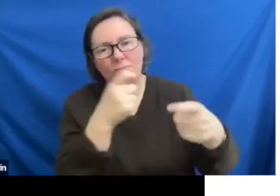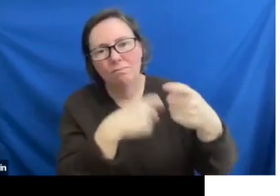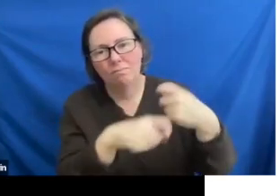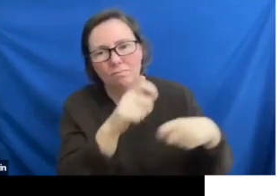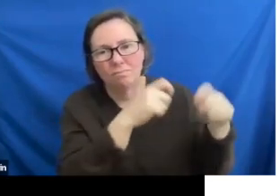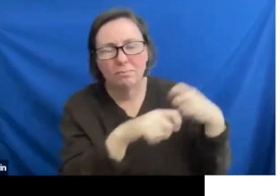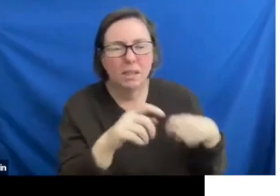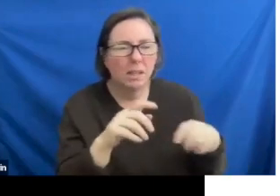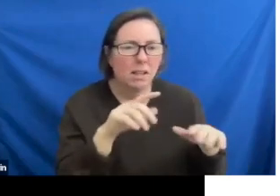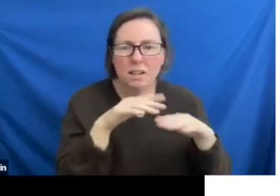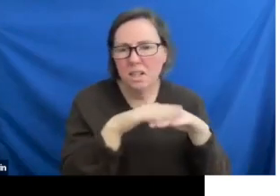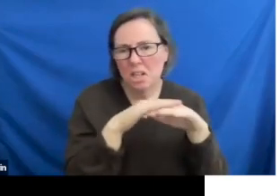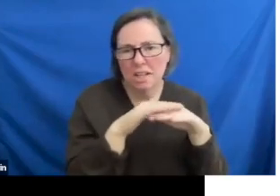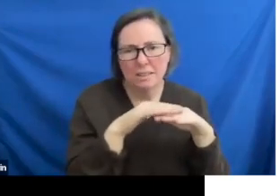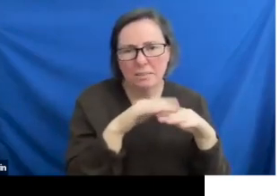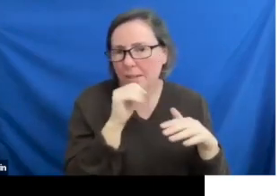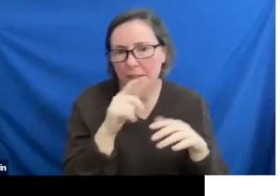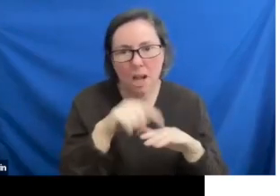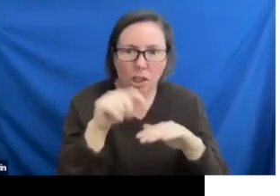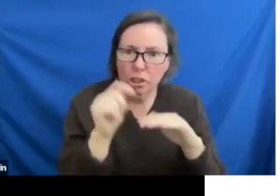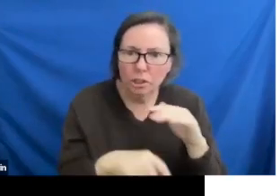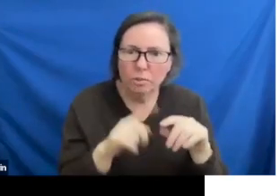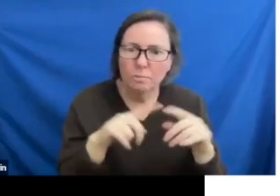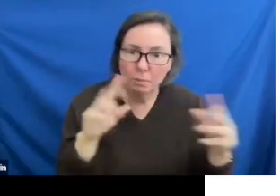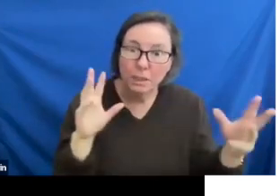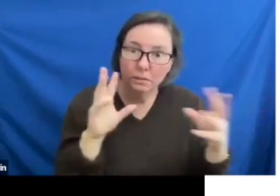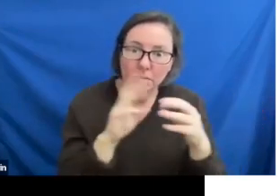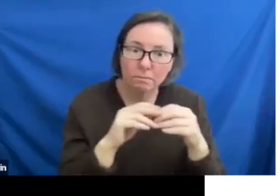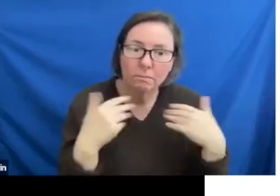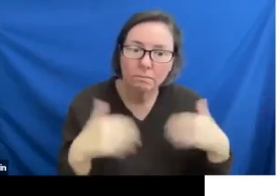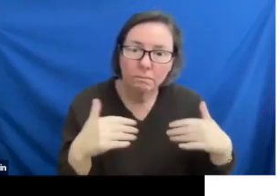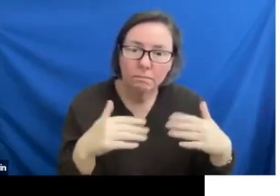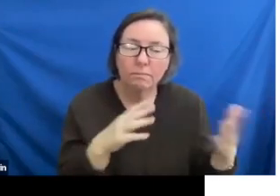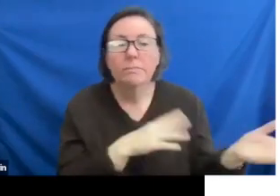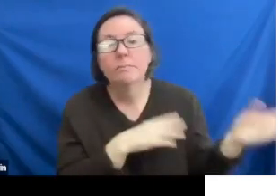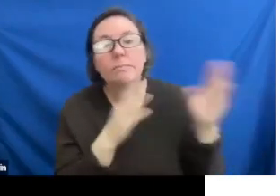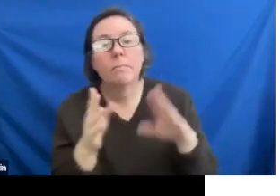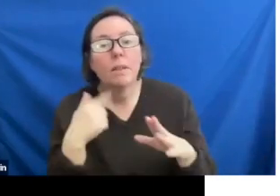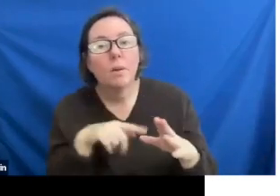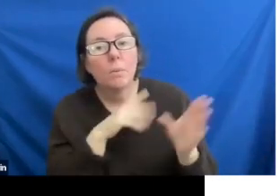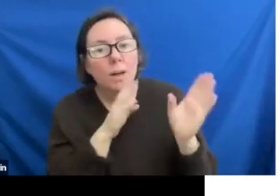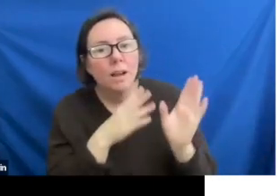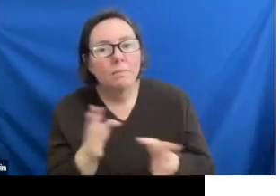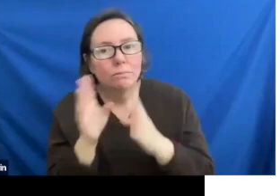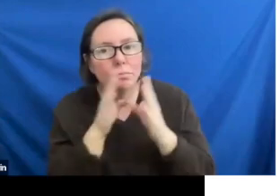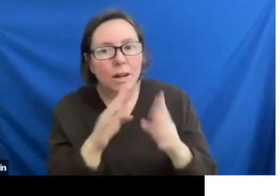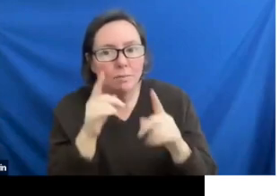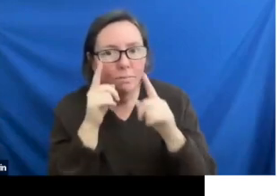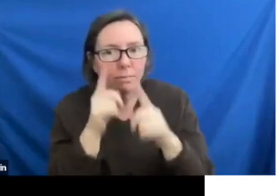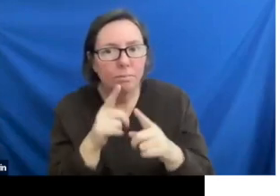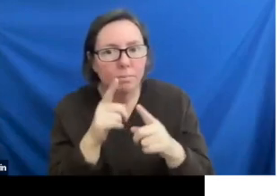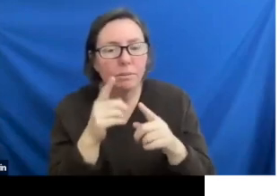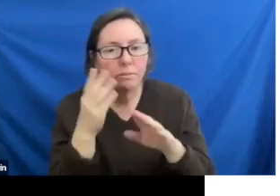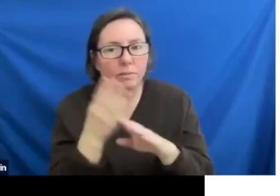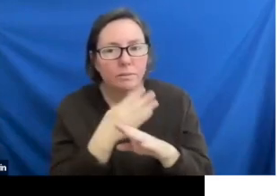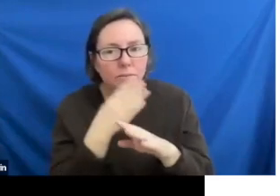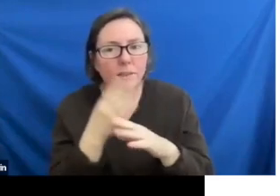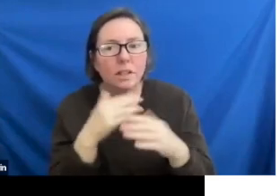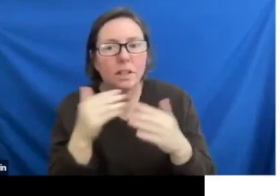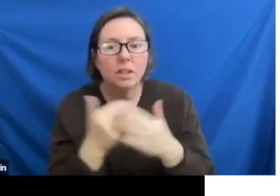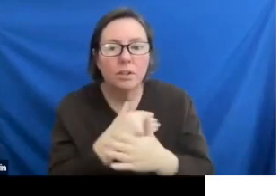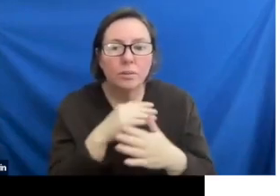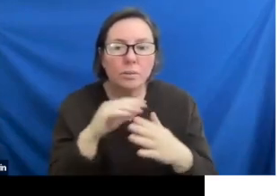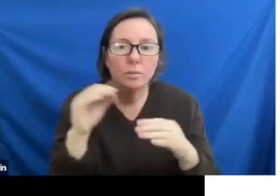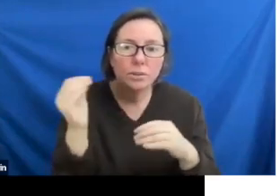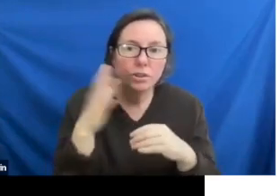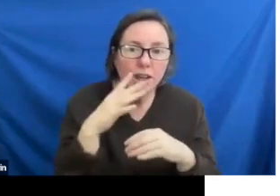nothing major, but it all adds up. We are preparing to complete a new shade and tree planting